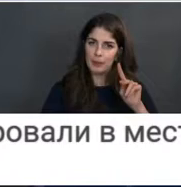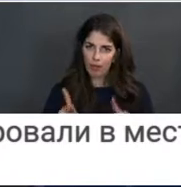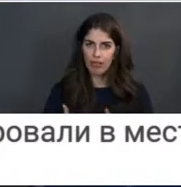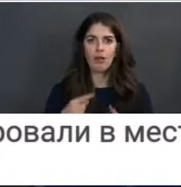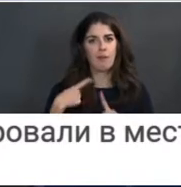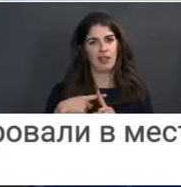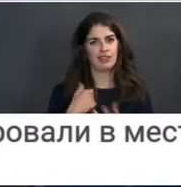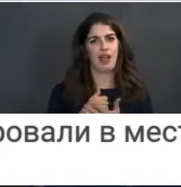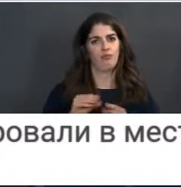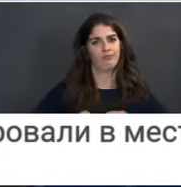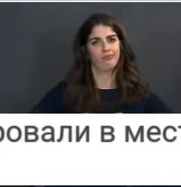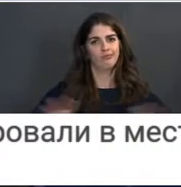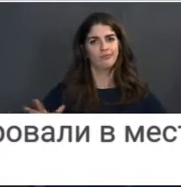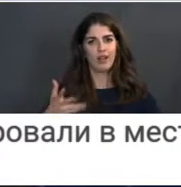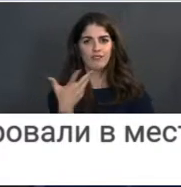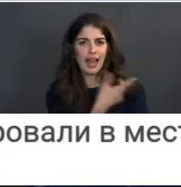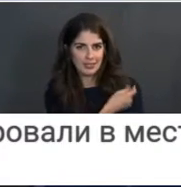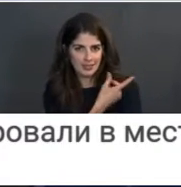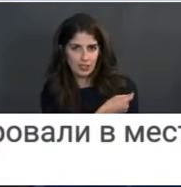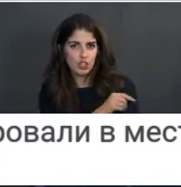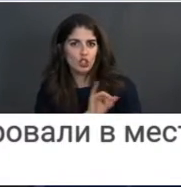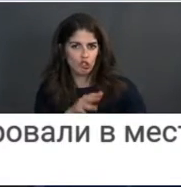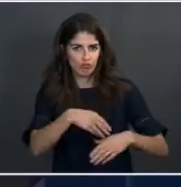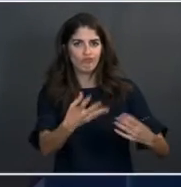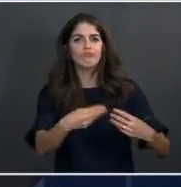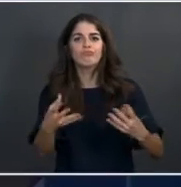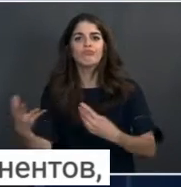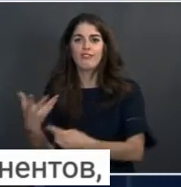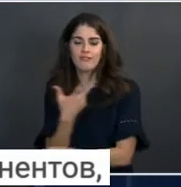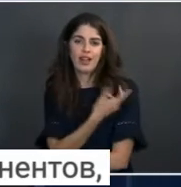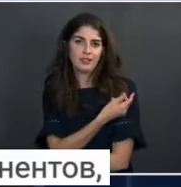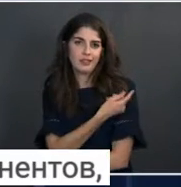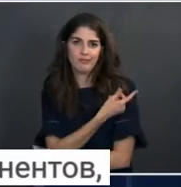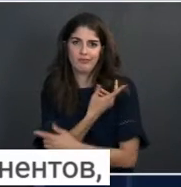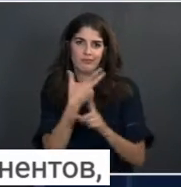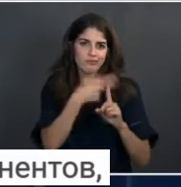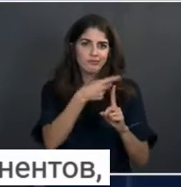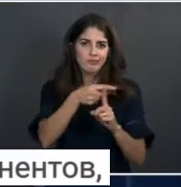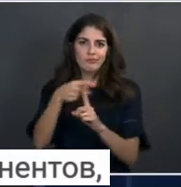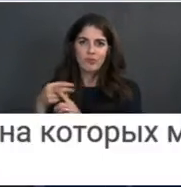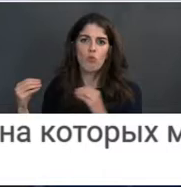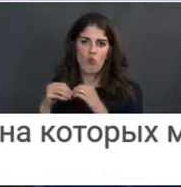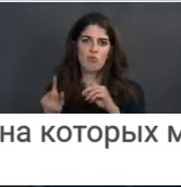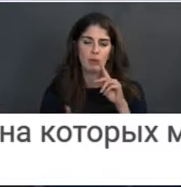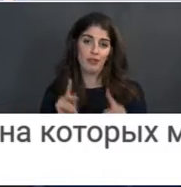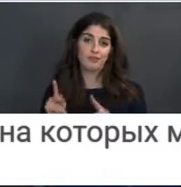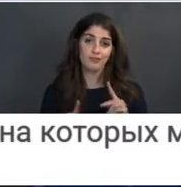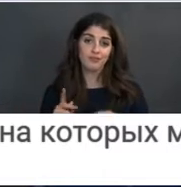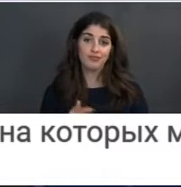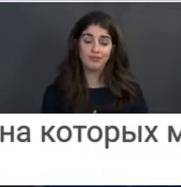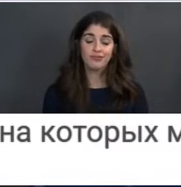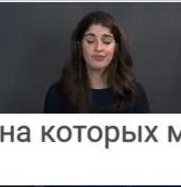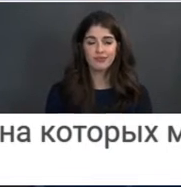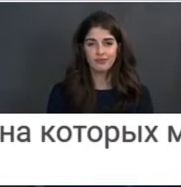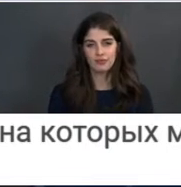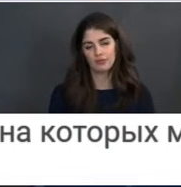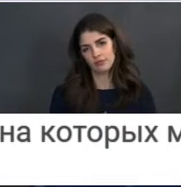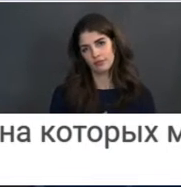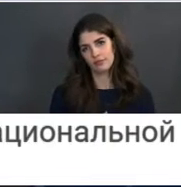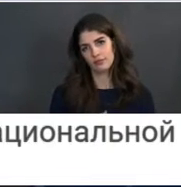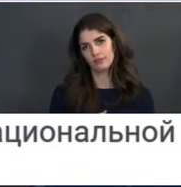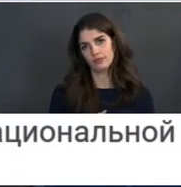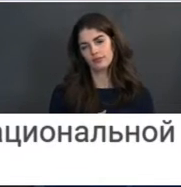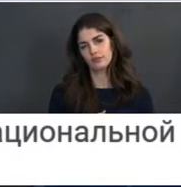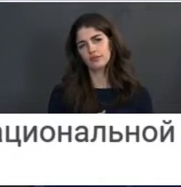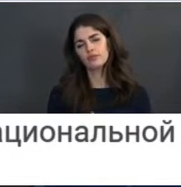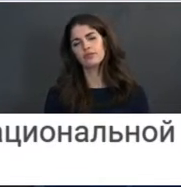vaccinators and transported in some cases to vaccine locations. So there's several components of it and very specific materials that we're focused on.